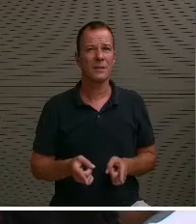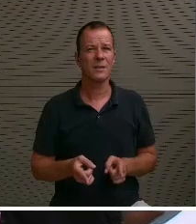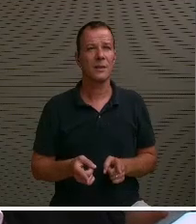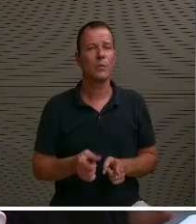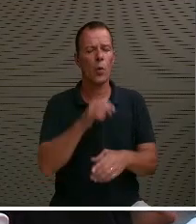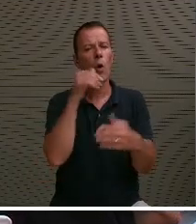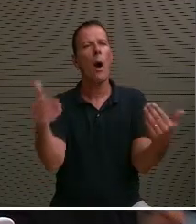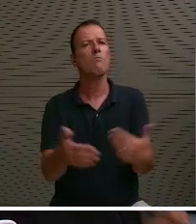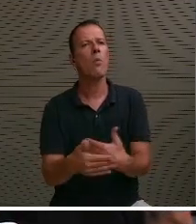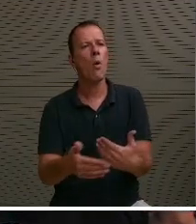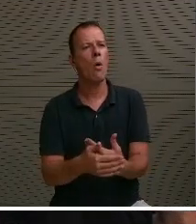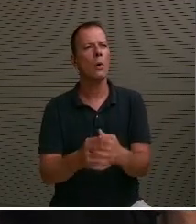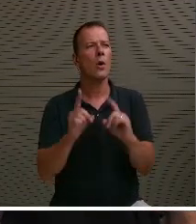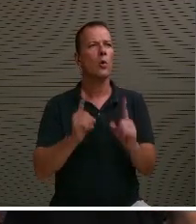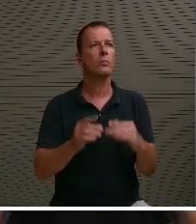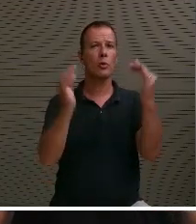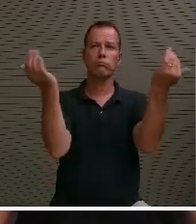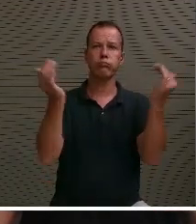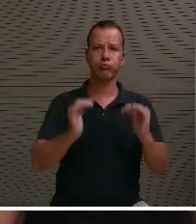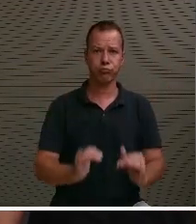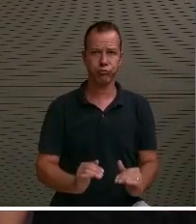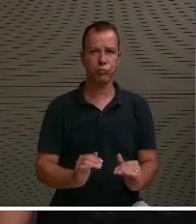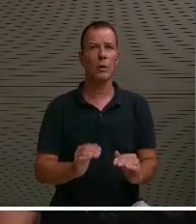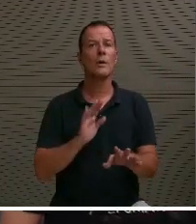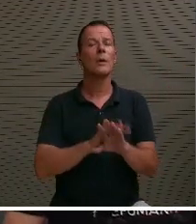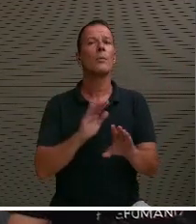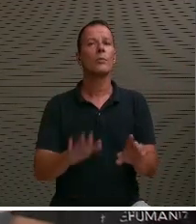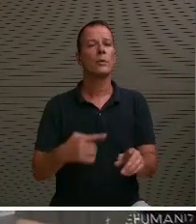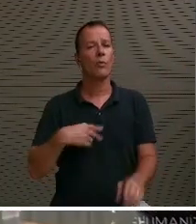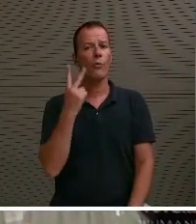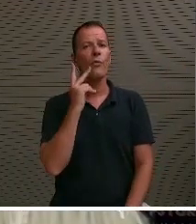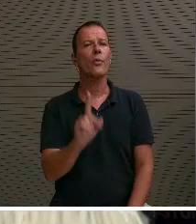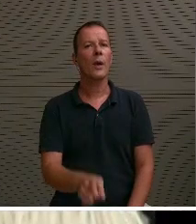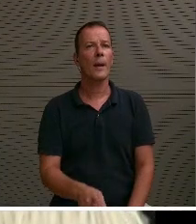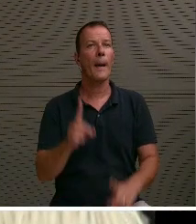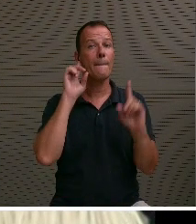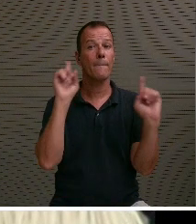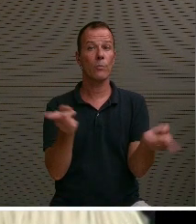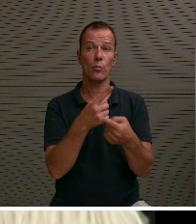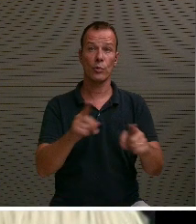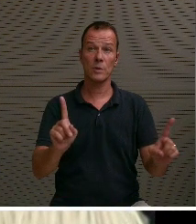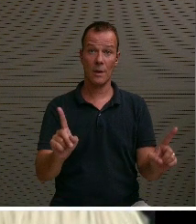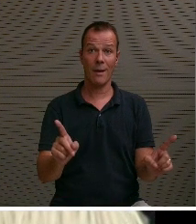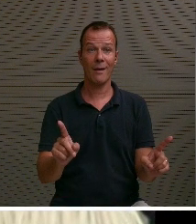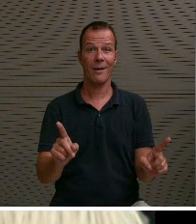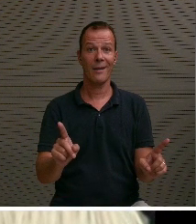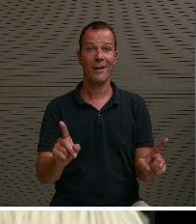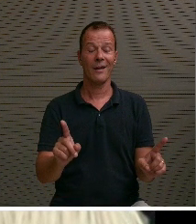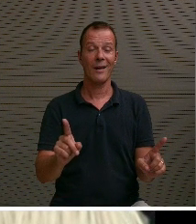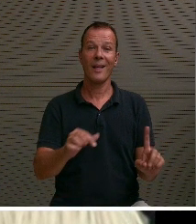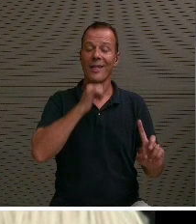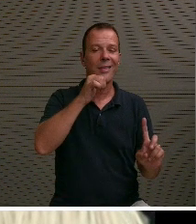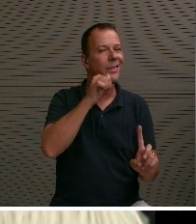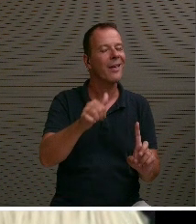of the things I saw, of course, it was the music was always besides the medical treatment.